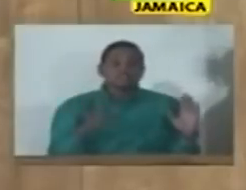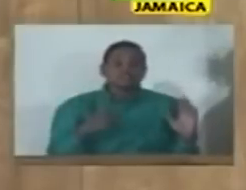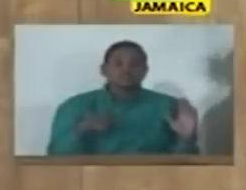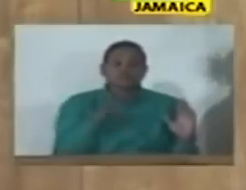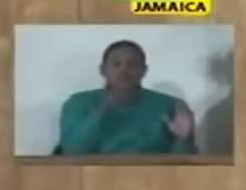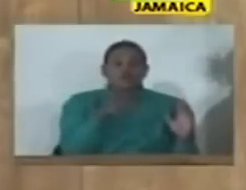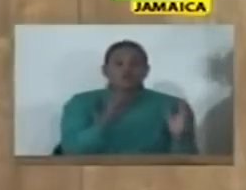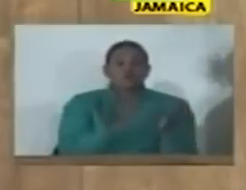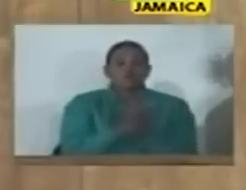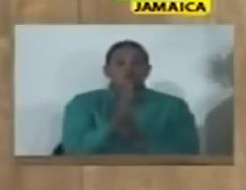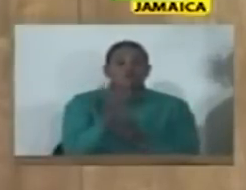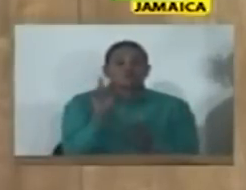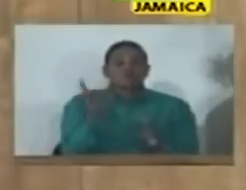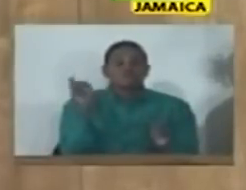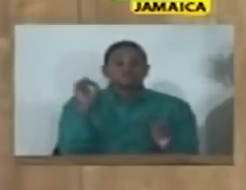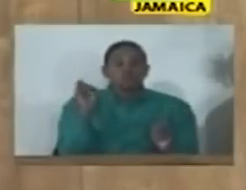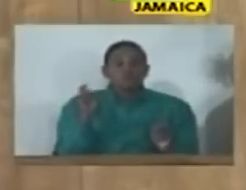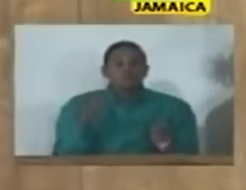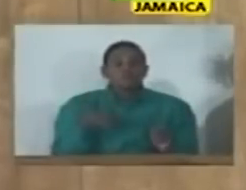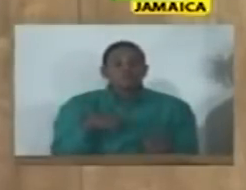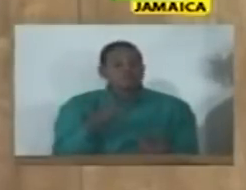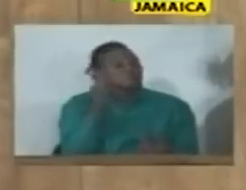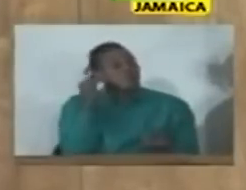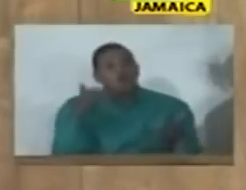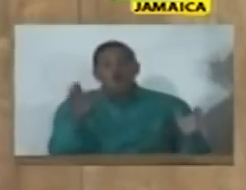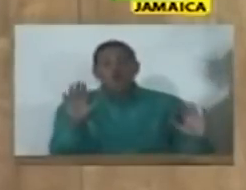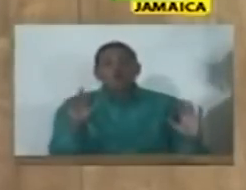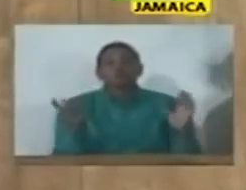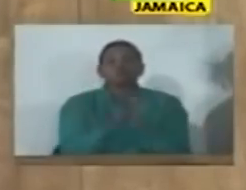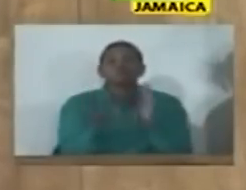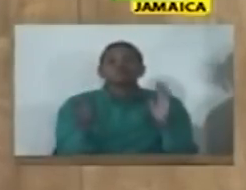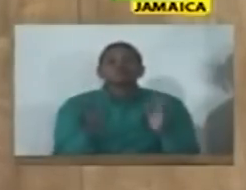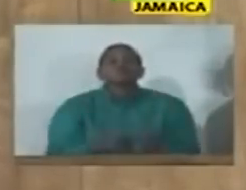here. So let us be clear, Mr. President.